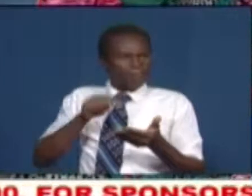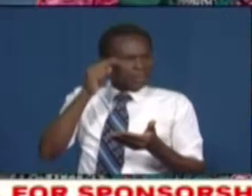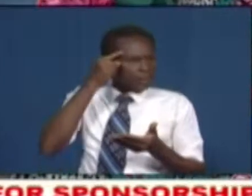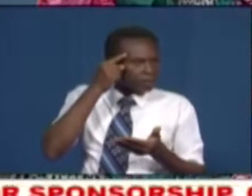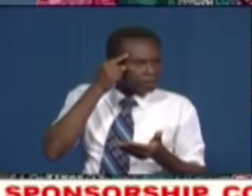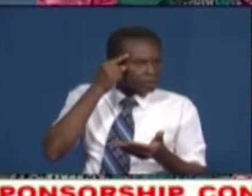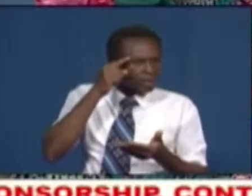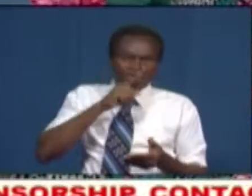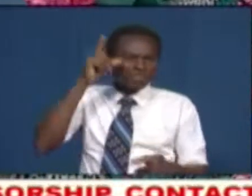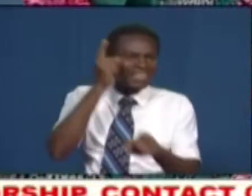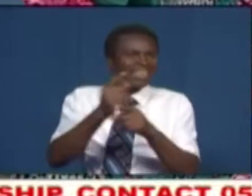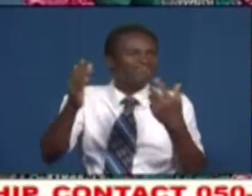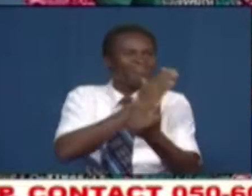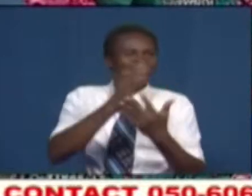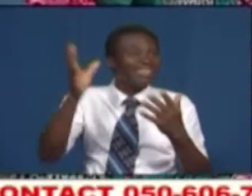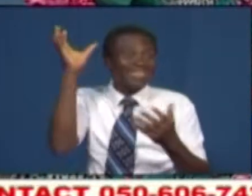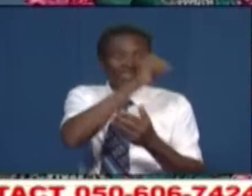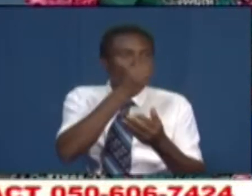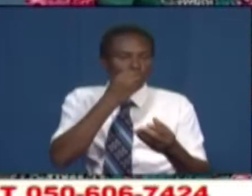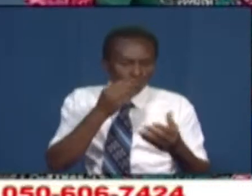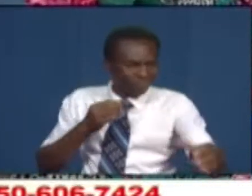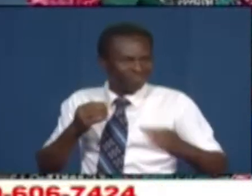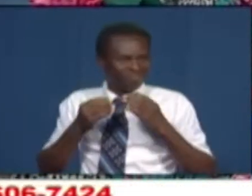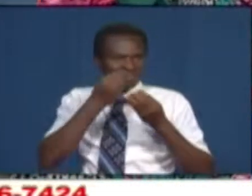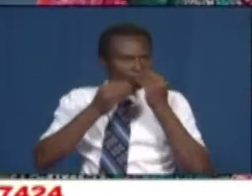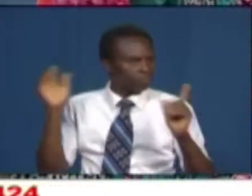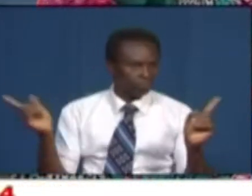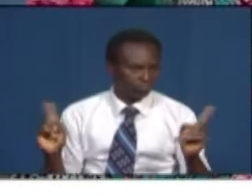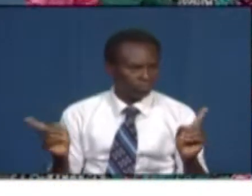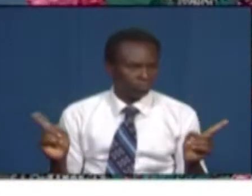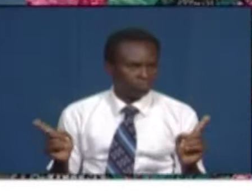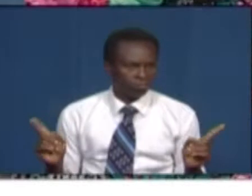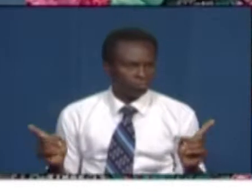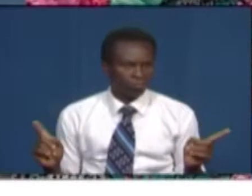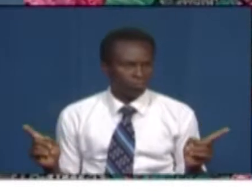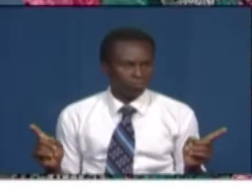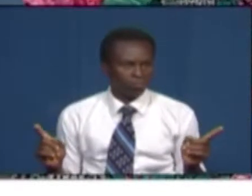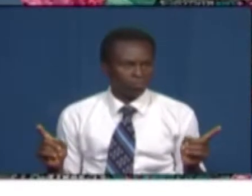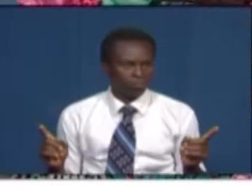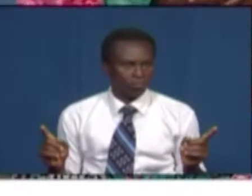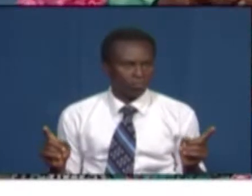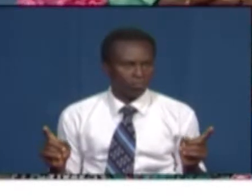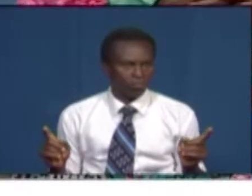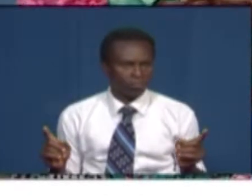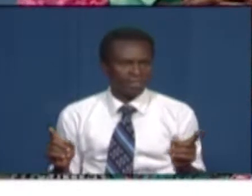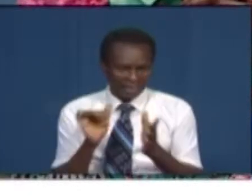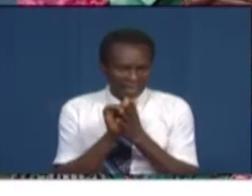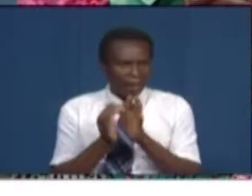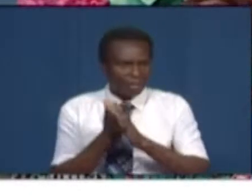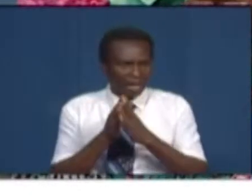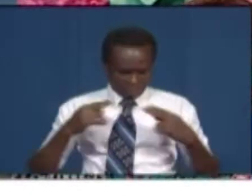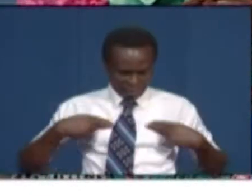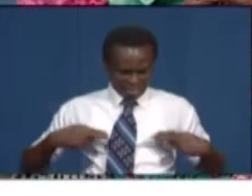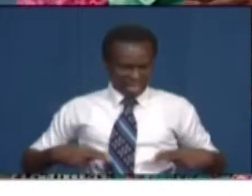too sugary, too fatty. And then at the end of the day, you put all these things together to make a healthy diet for